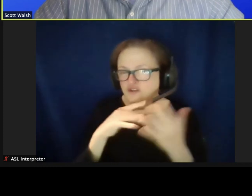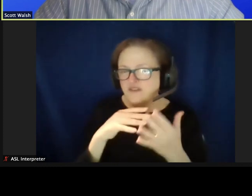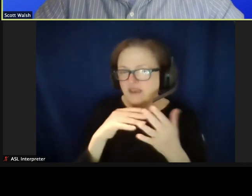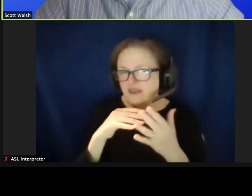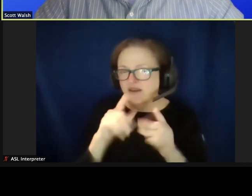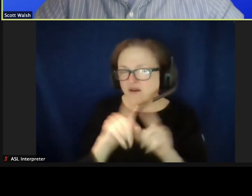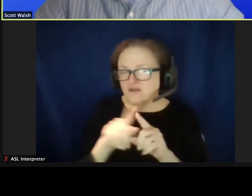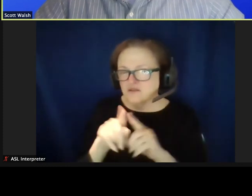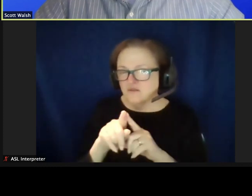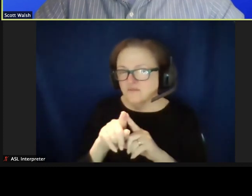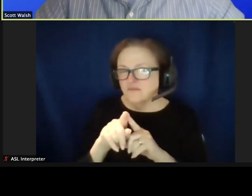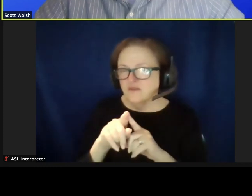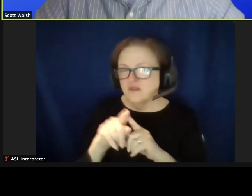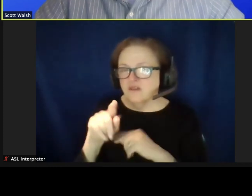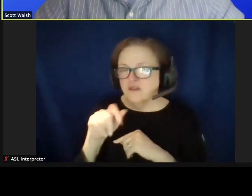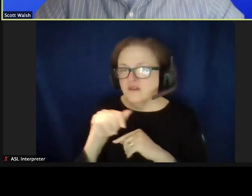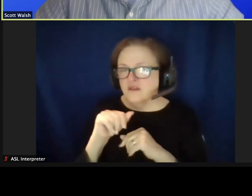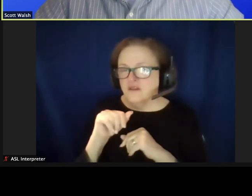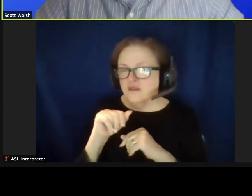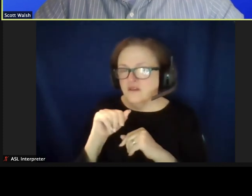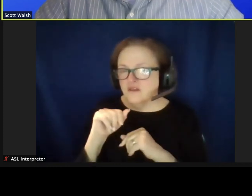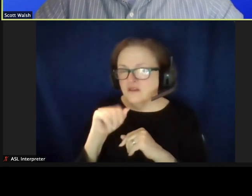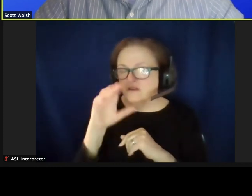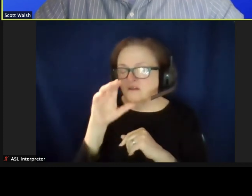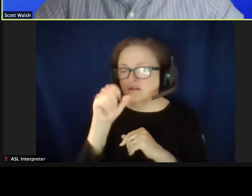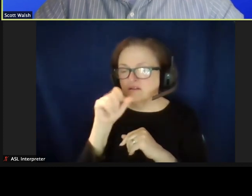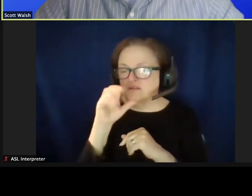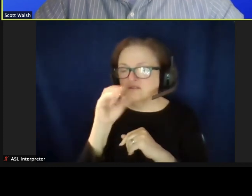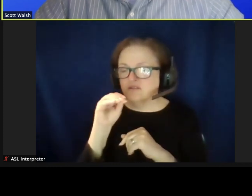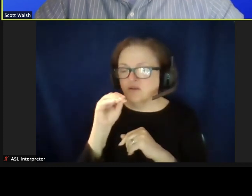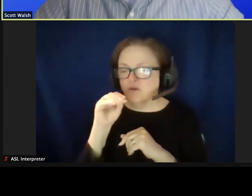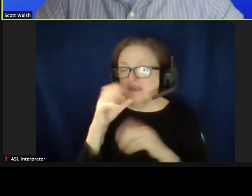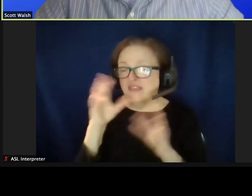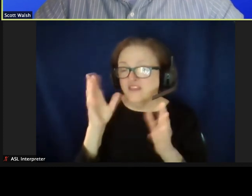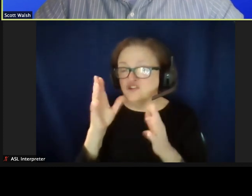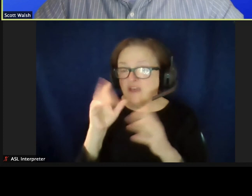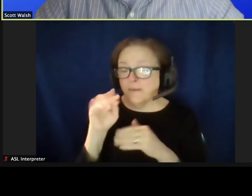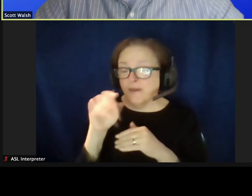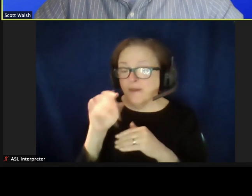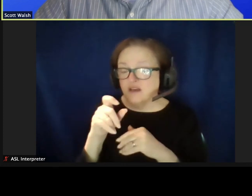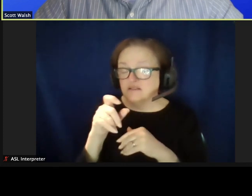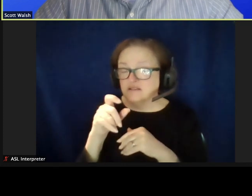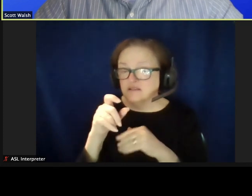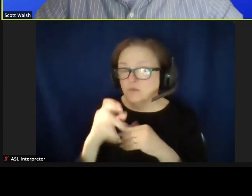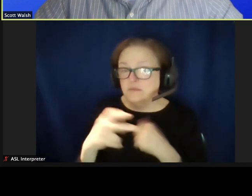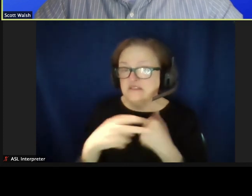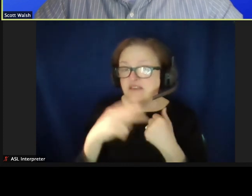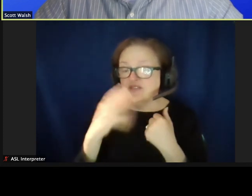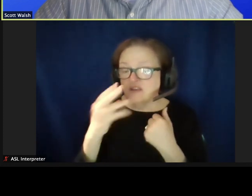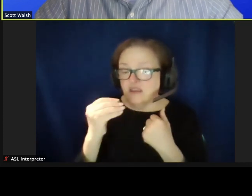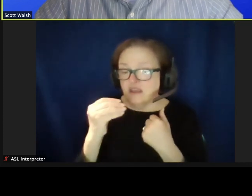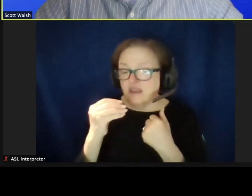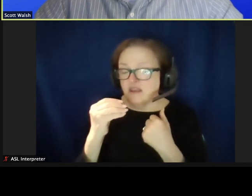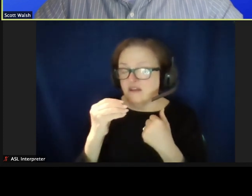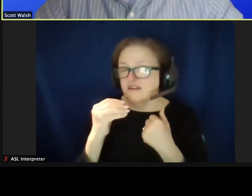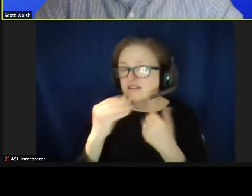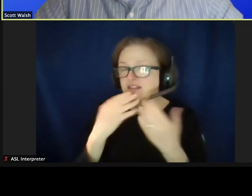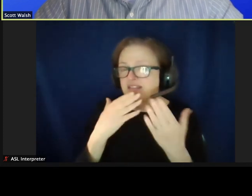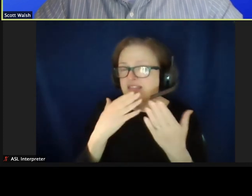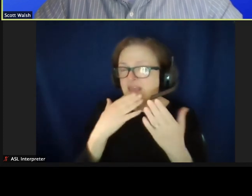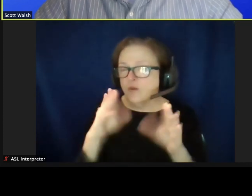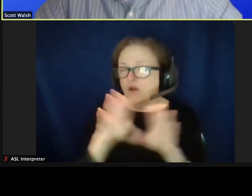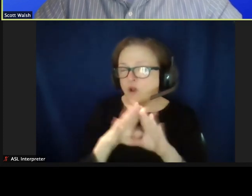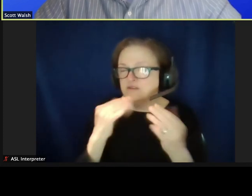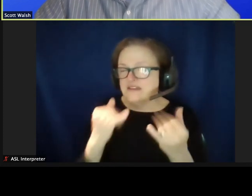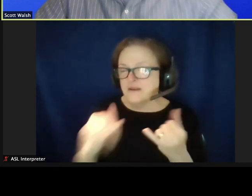There will be a survey link dropped in the chat box. And again, thank you from all of us at RMTCDHH. We will be closing the Zoom room now.